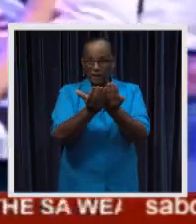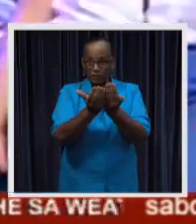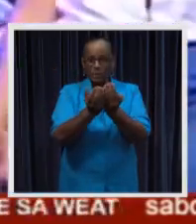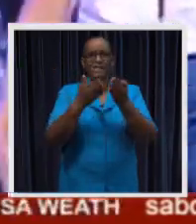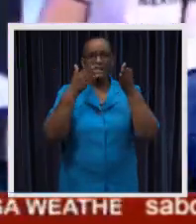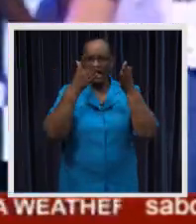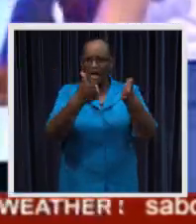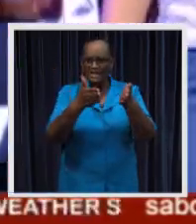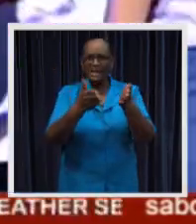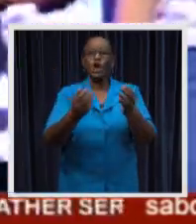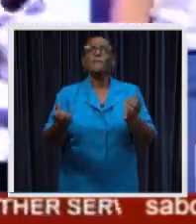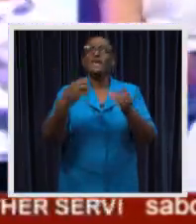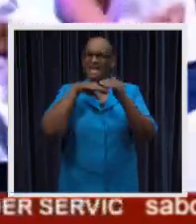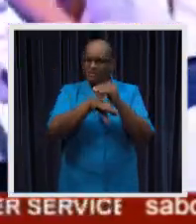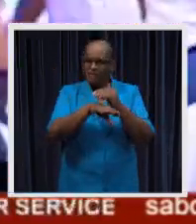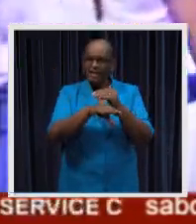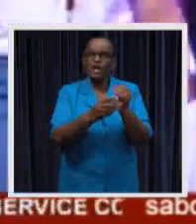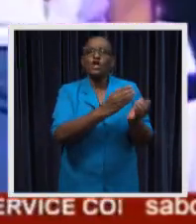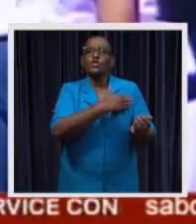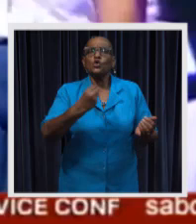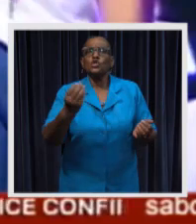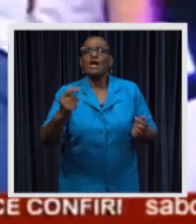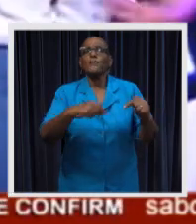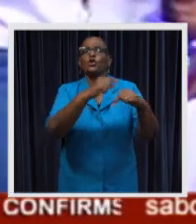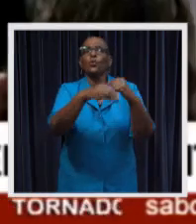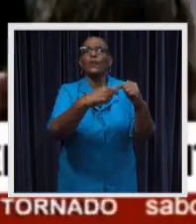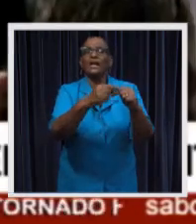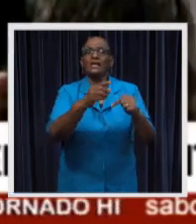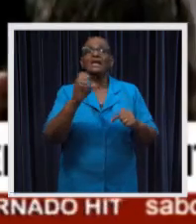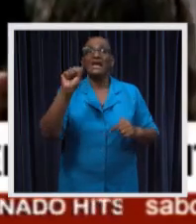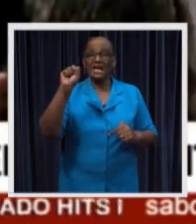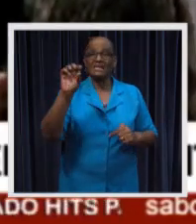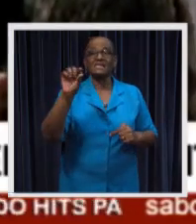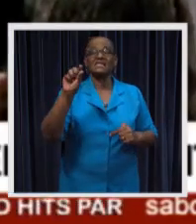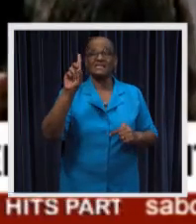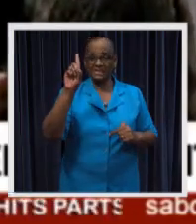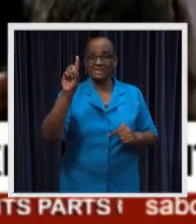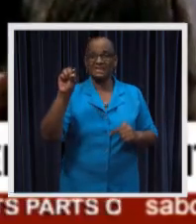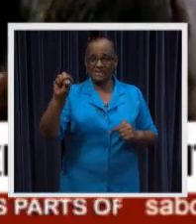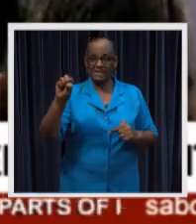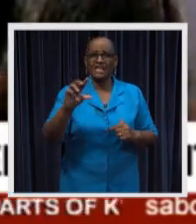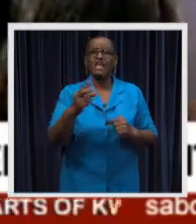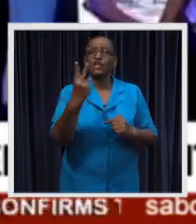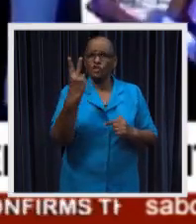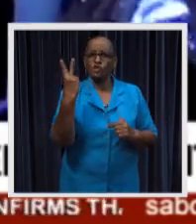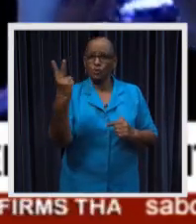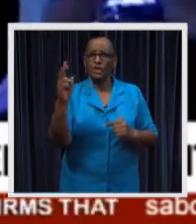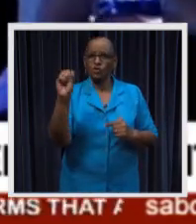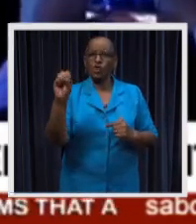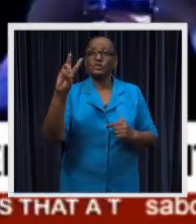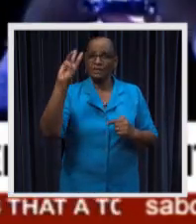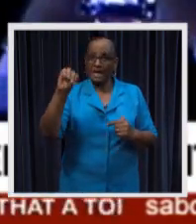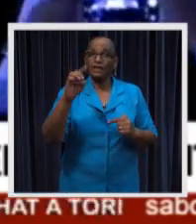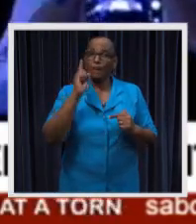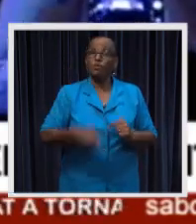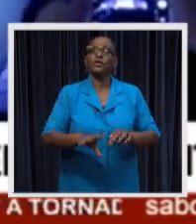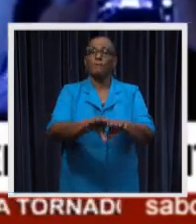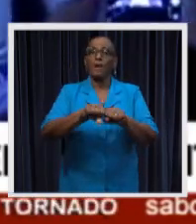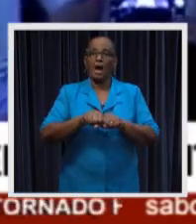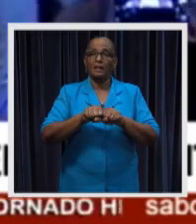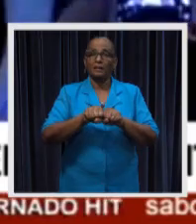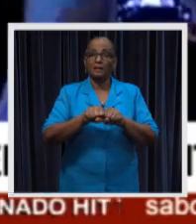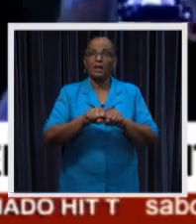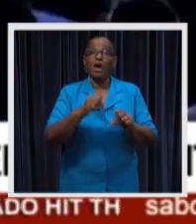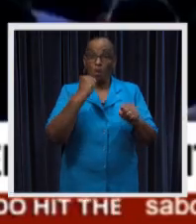development. The aim is to give substance to the Sustainable Development Goals, SDGs, that must be achieved